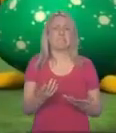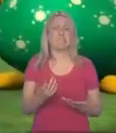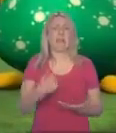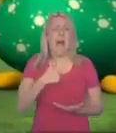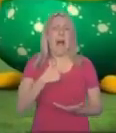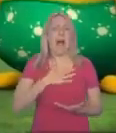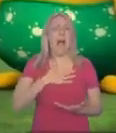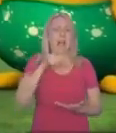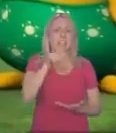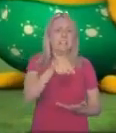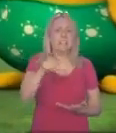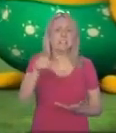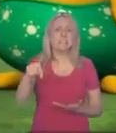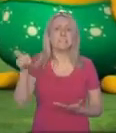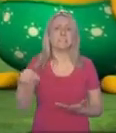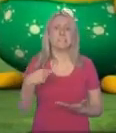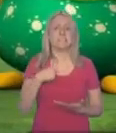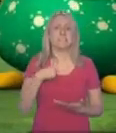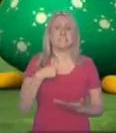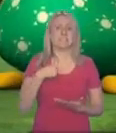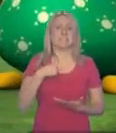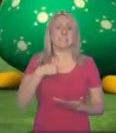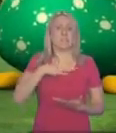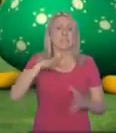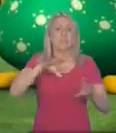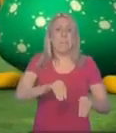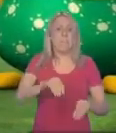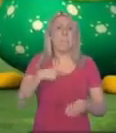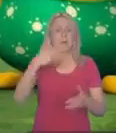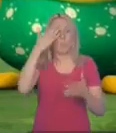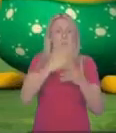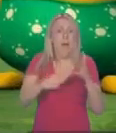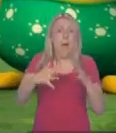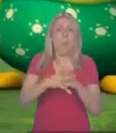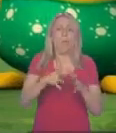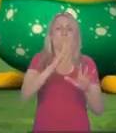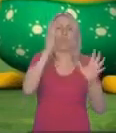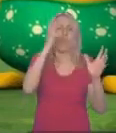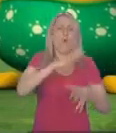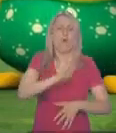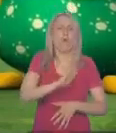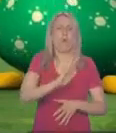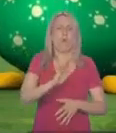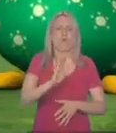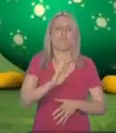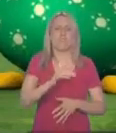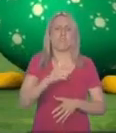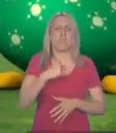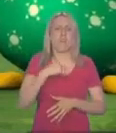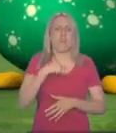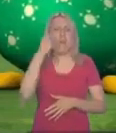Okay. I admit it. I love pressing buttons. I'd like to be able to stop, but I just don't